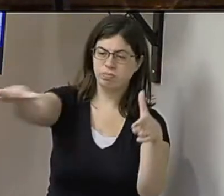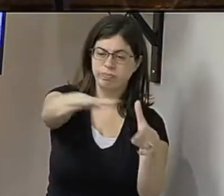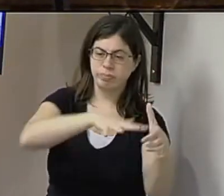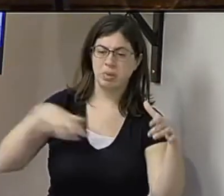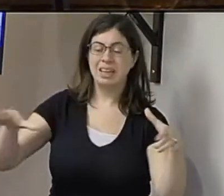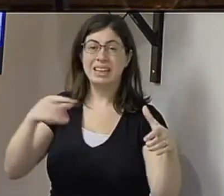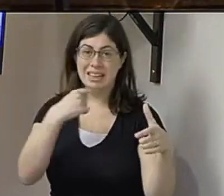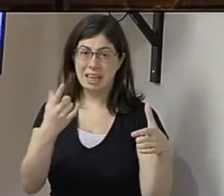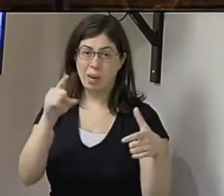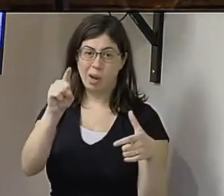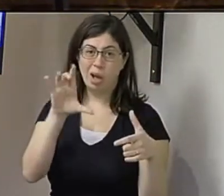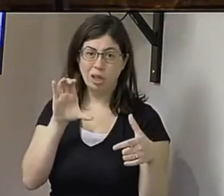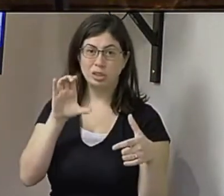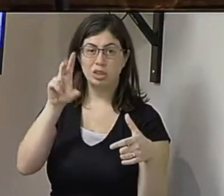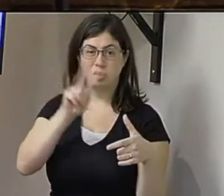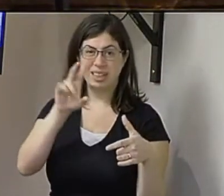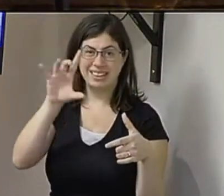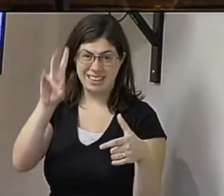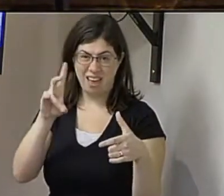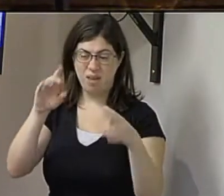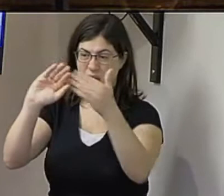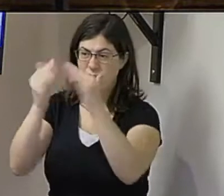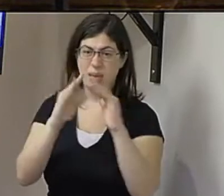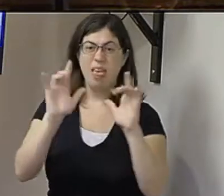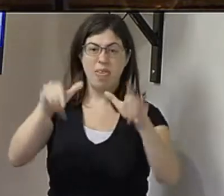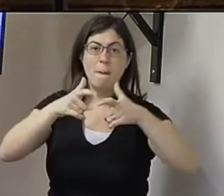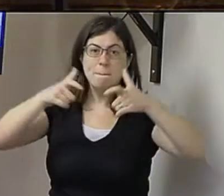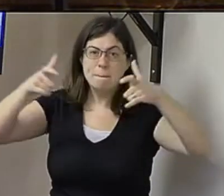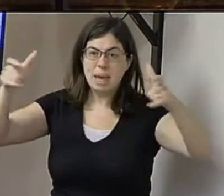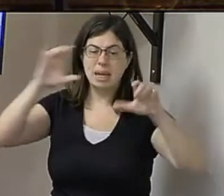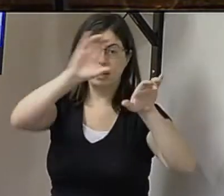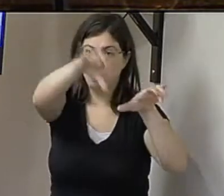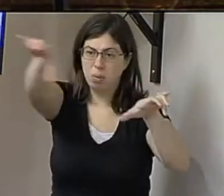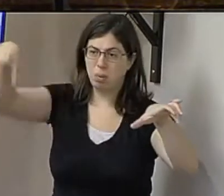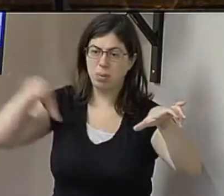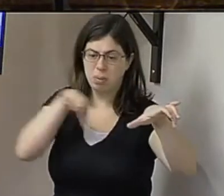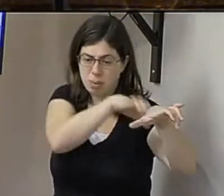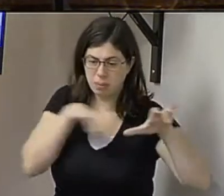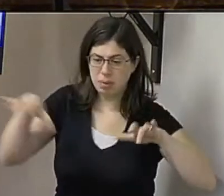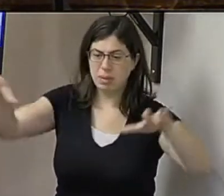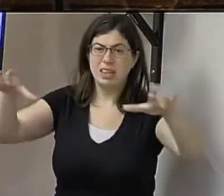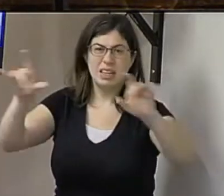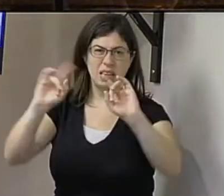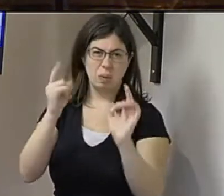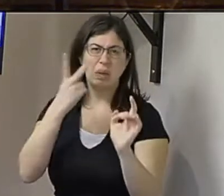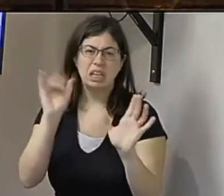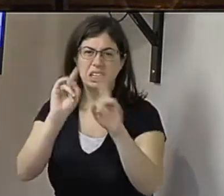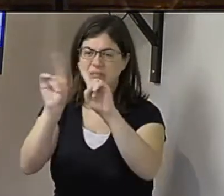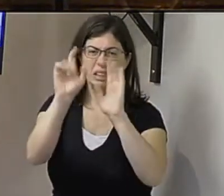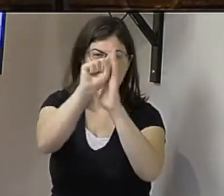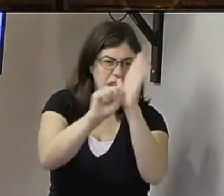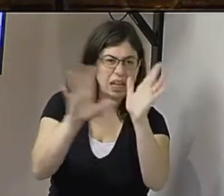And when it says that there was 127 provinces, that was how big that their empire was. They had to organize it into these little states, essentially, that they would put a